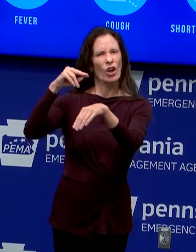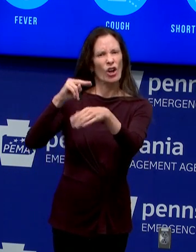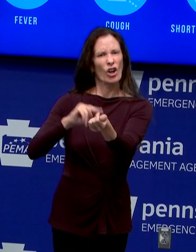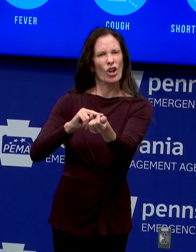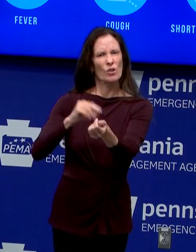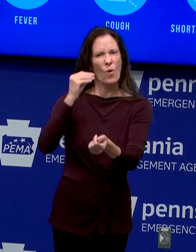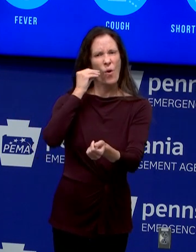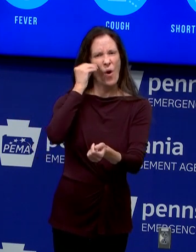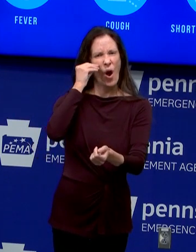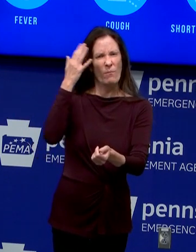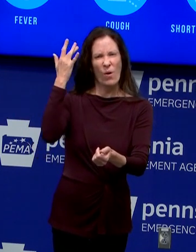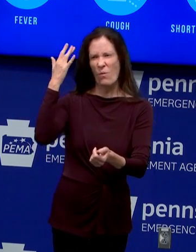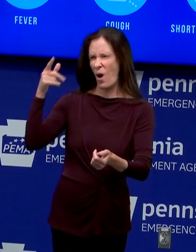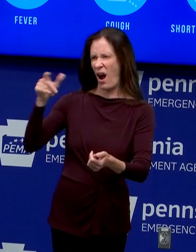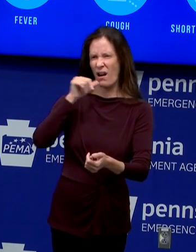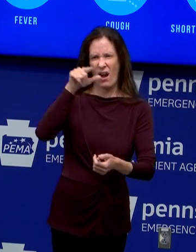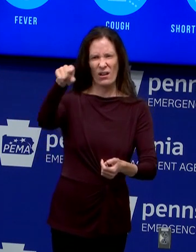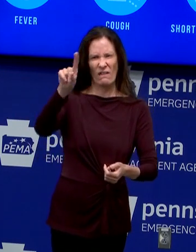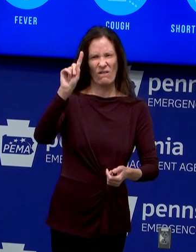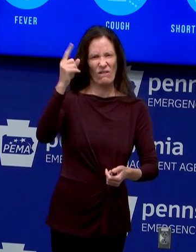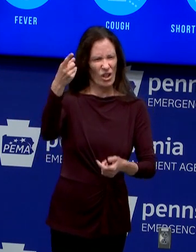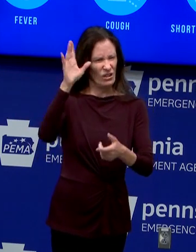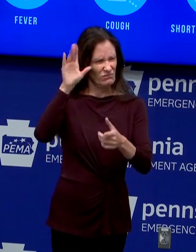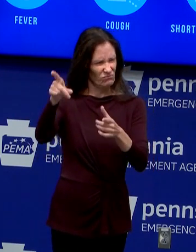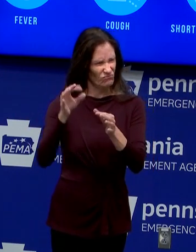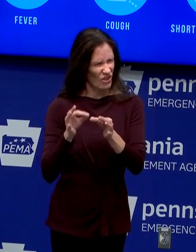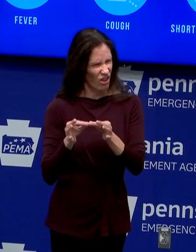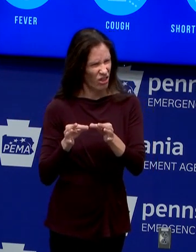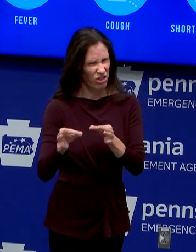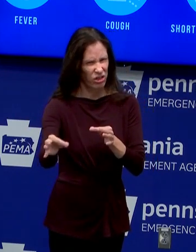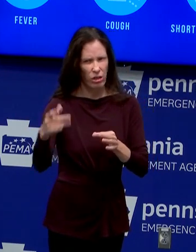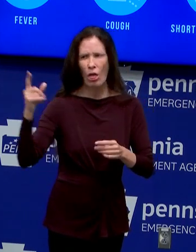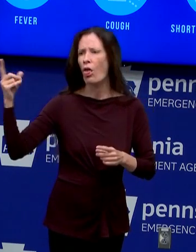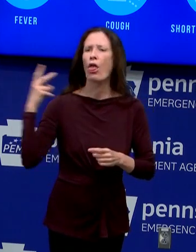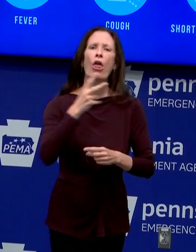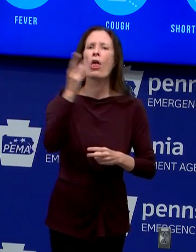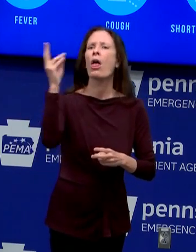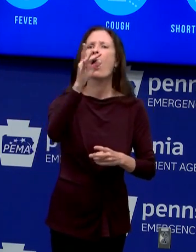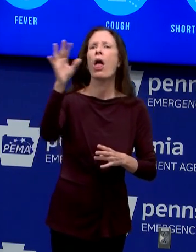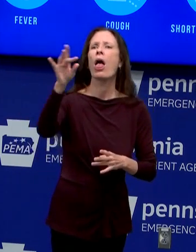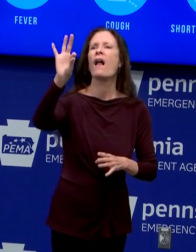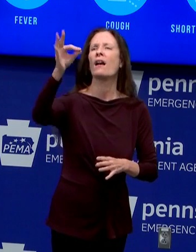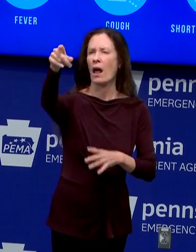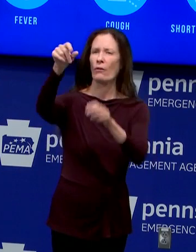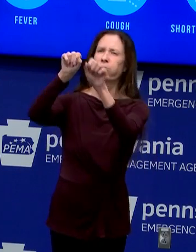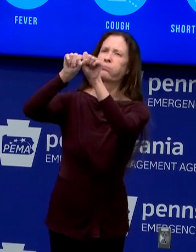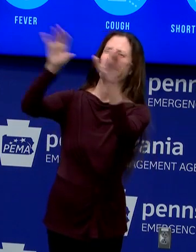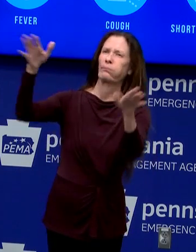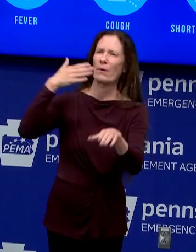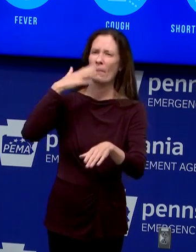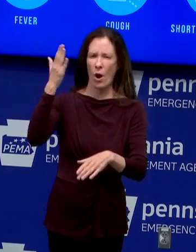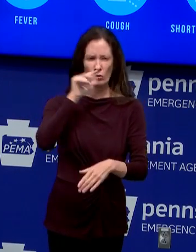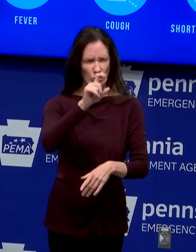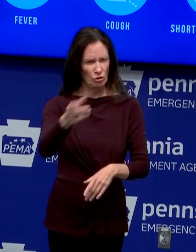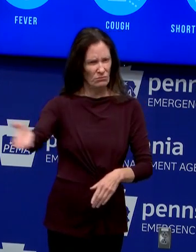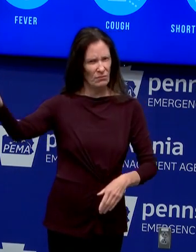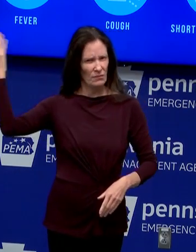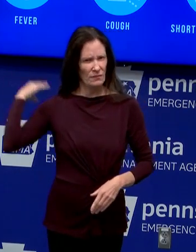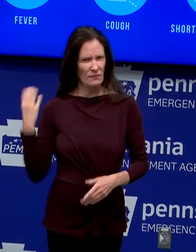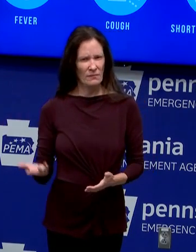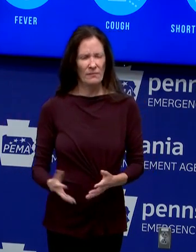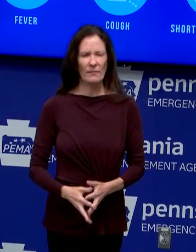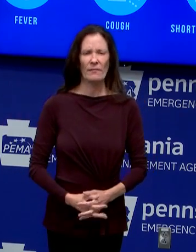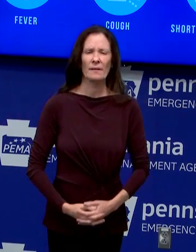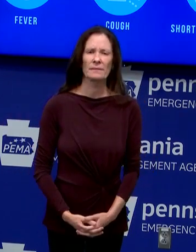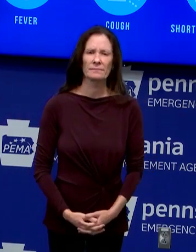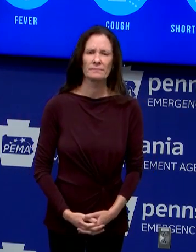nursing home to get support, since it's long been the worst nursing home outbreak in the state? Well, unfortunately, as we know, nursing homes and personal